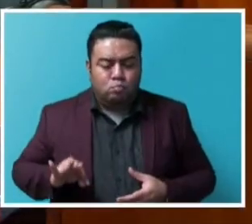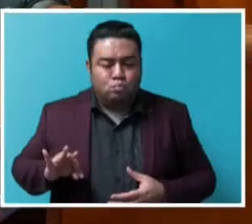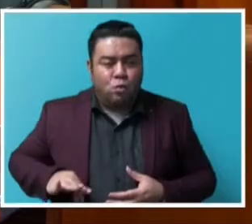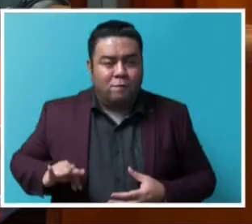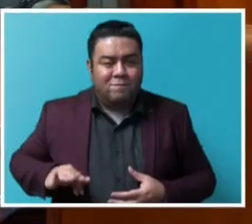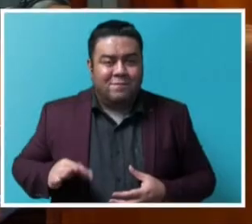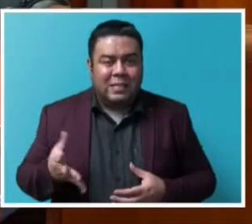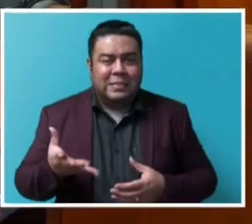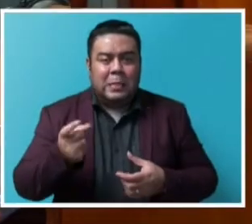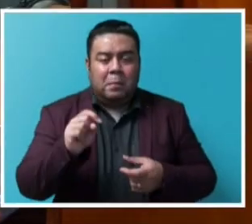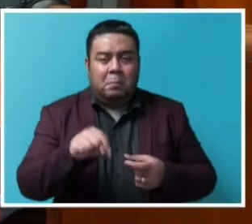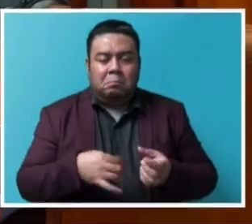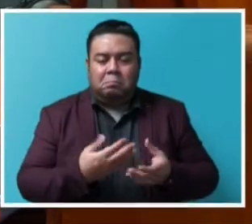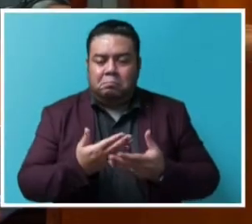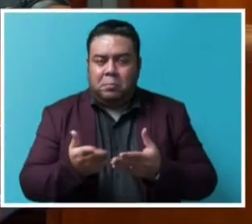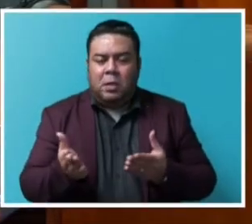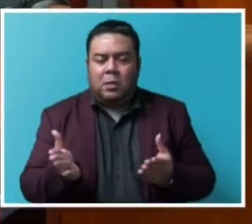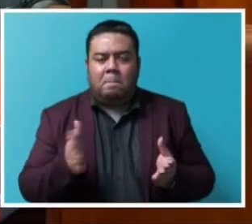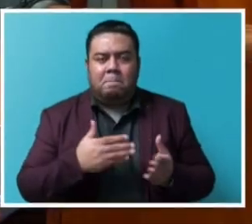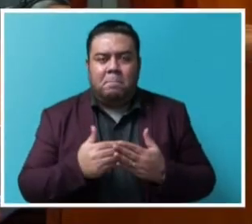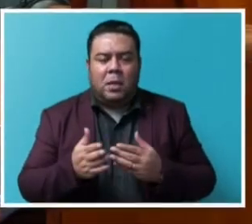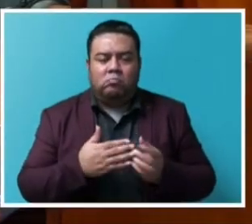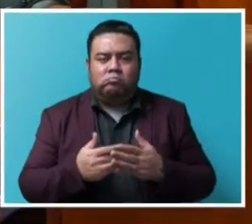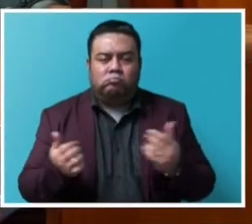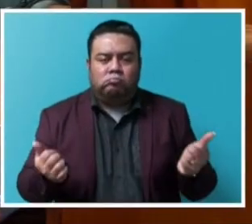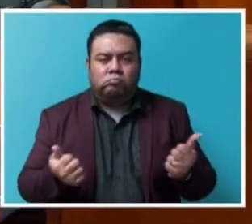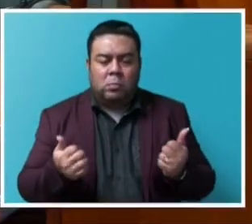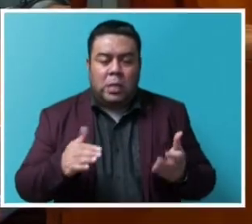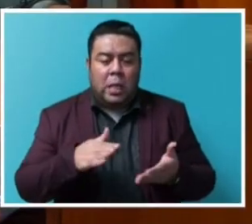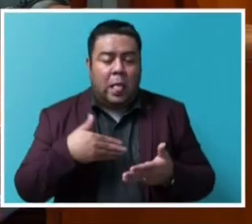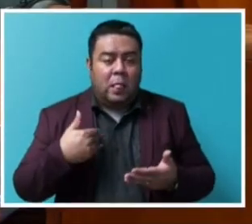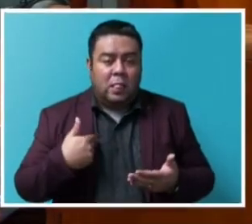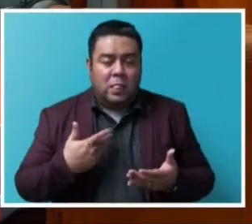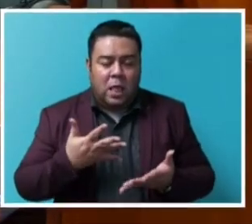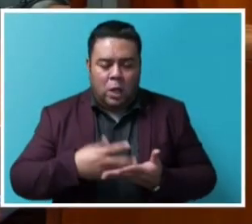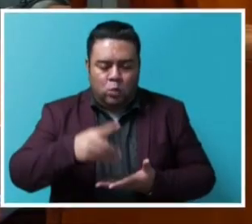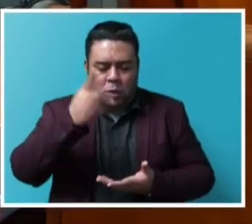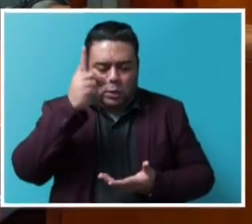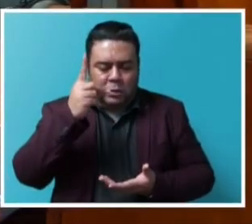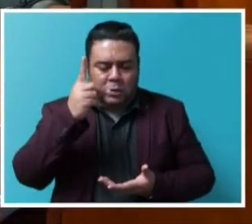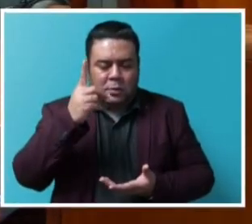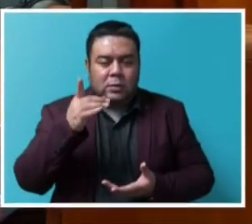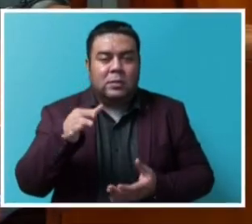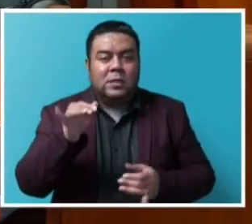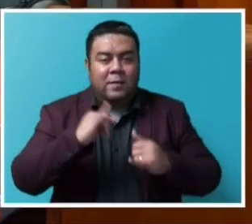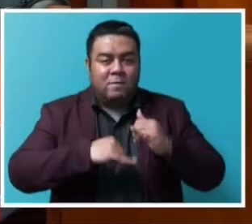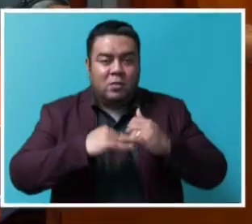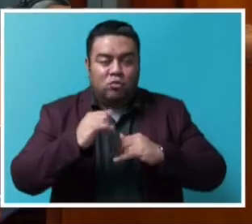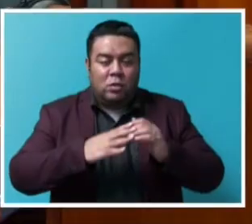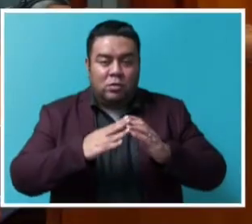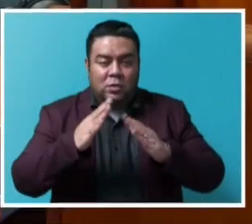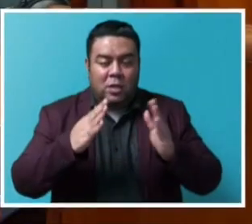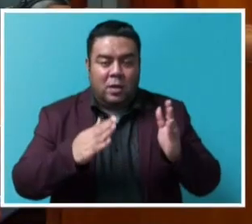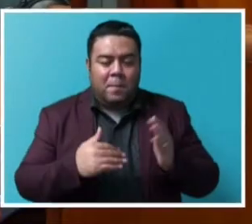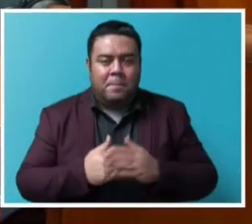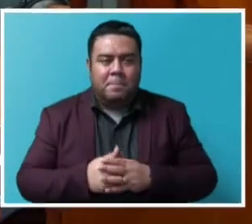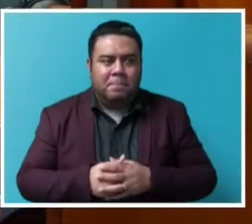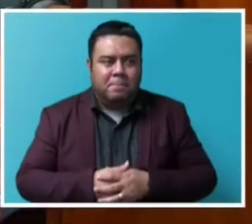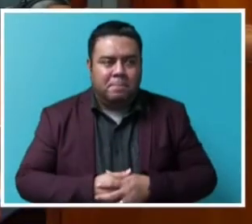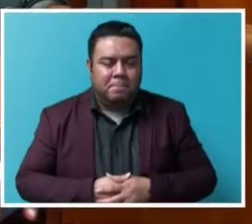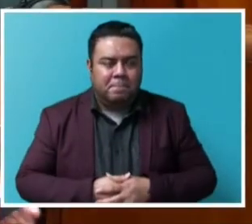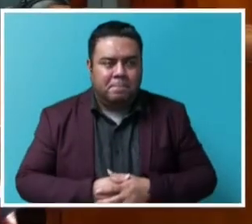into sectors that matter most: health, education, infrastructure, and social